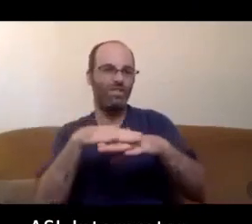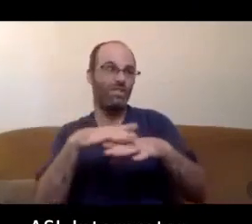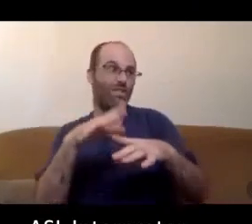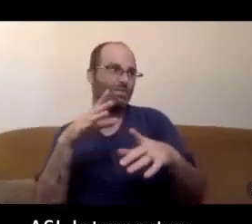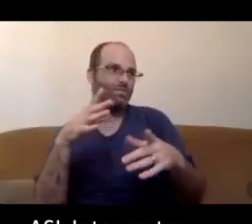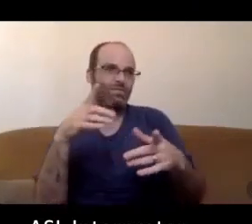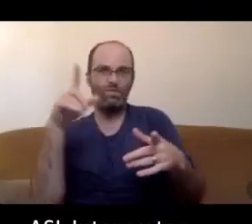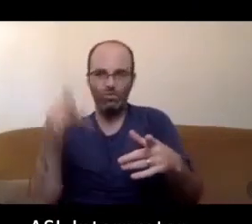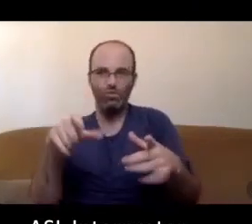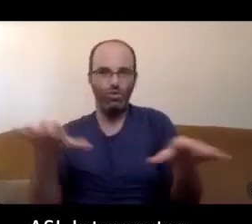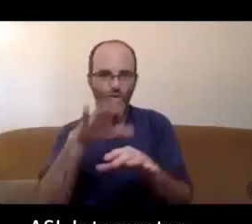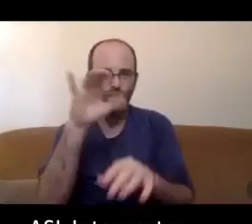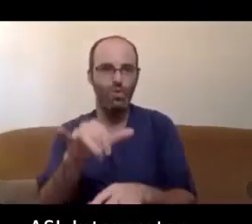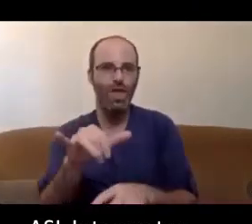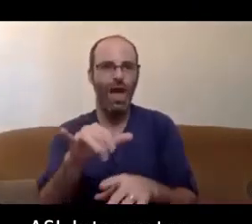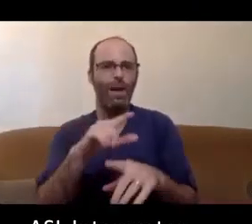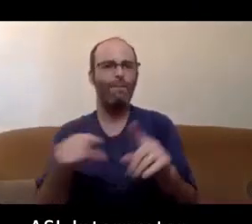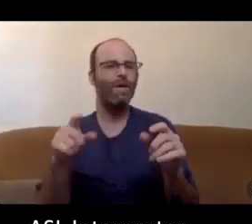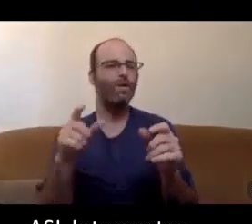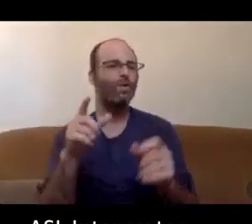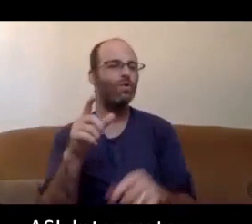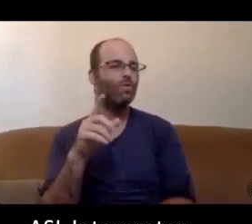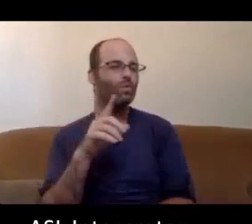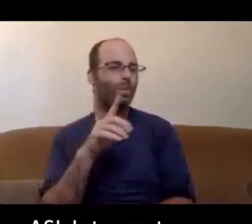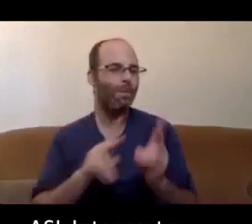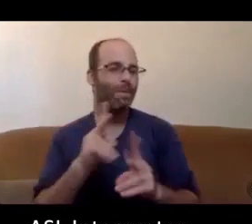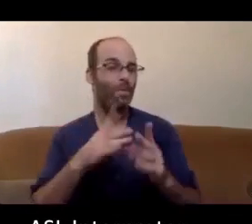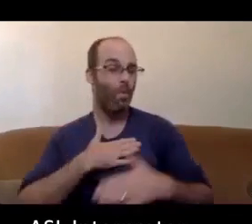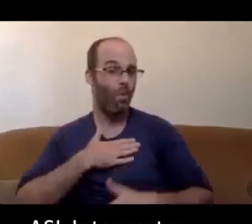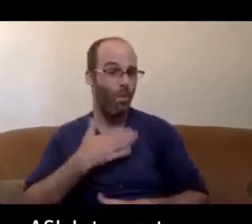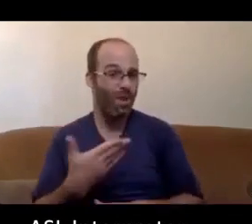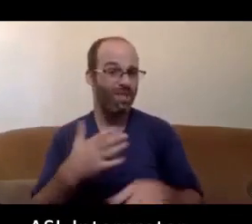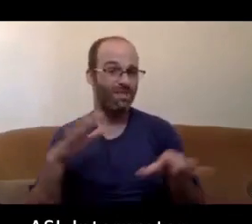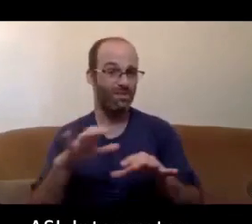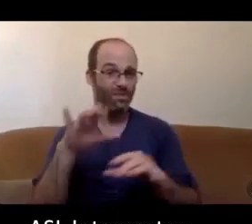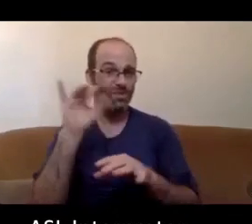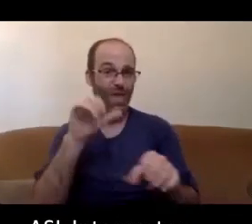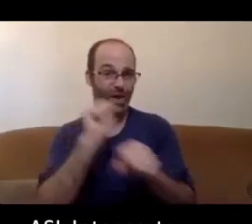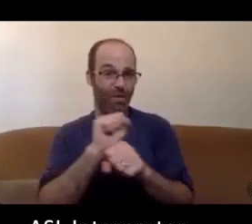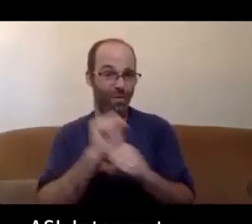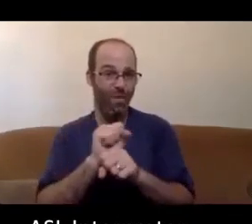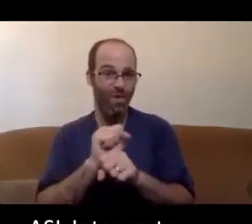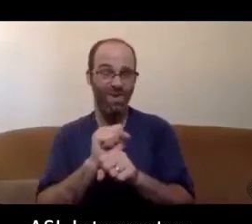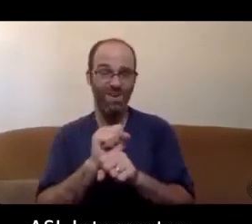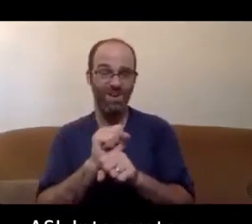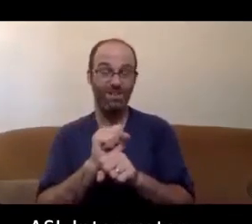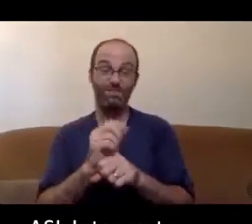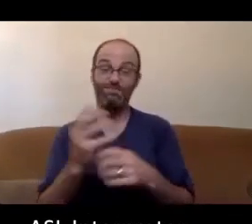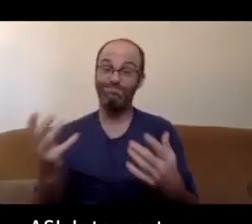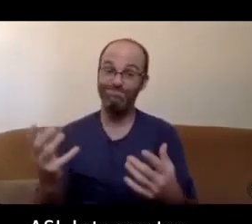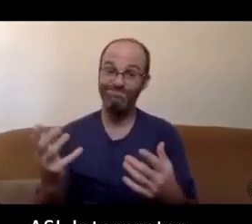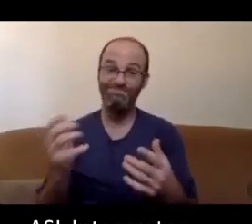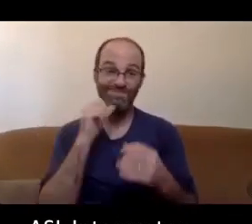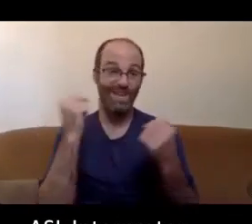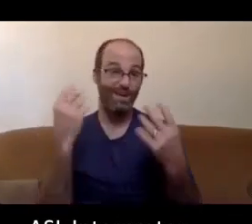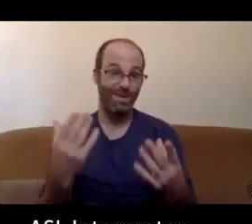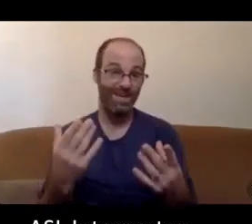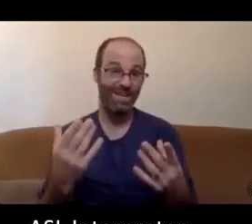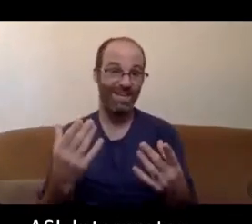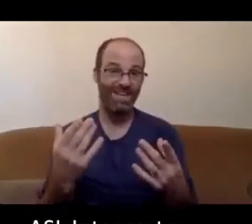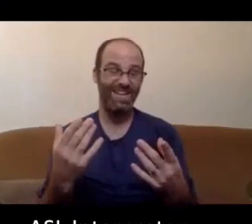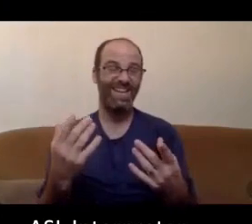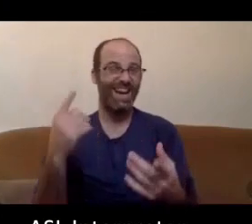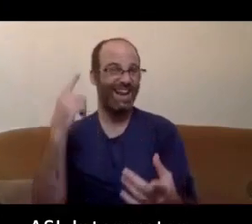relatively speaking, who are willing to put forth the work to get it right the first time. And that's, again, one of those things that we need to raise awareness